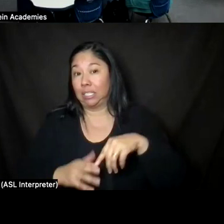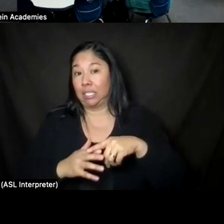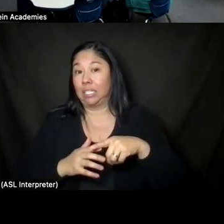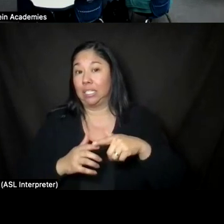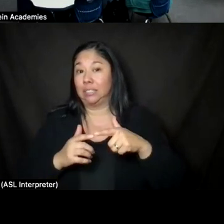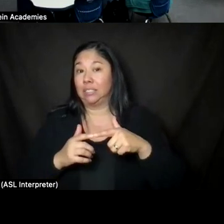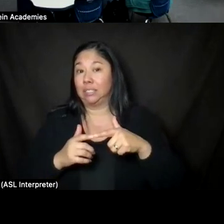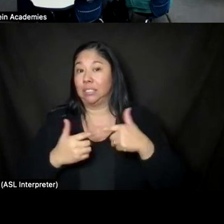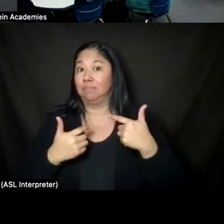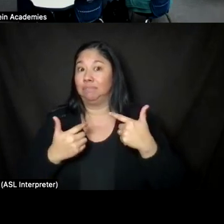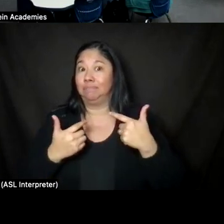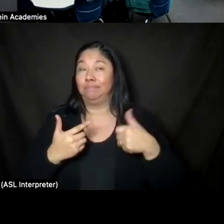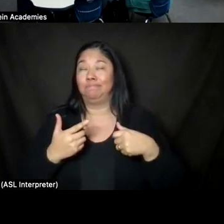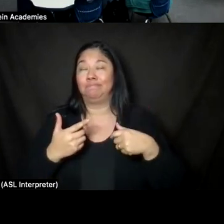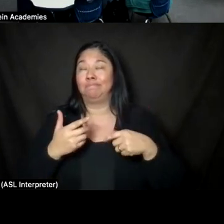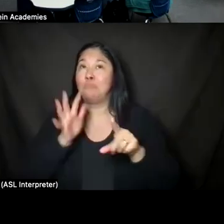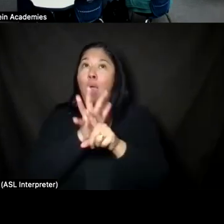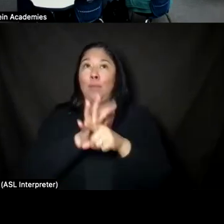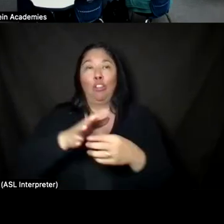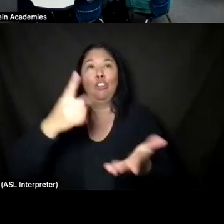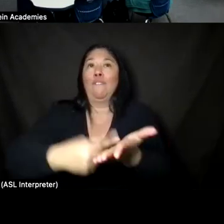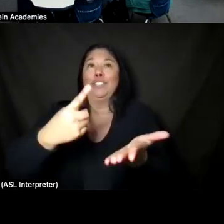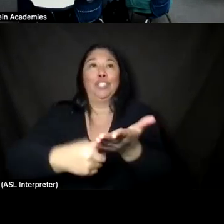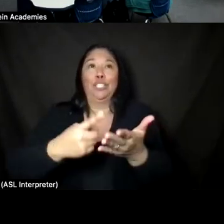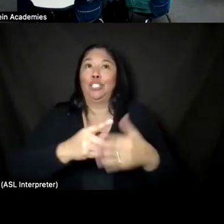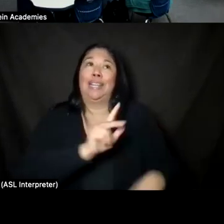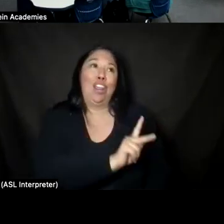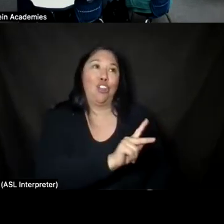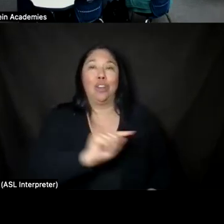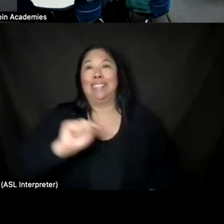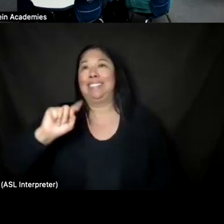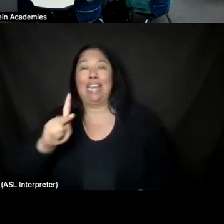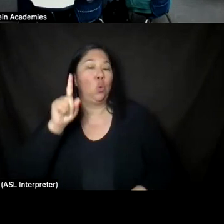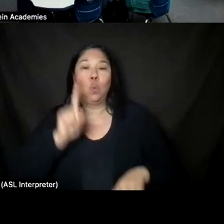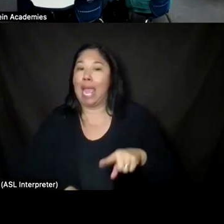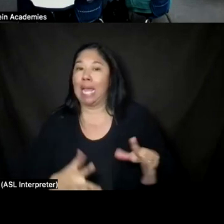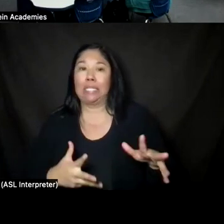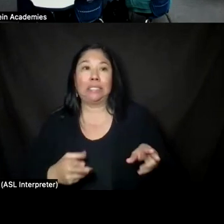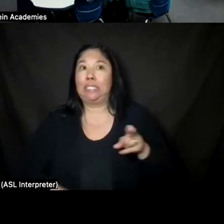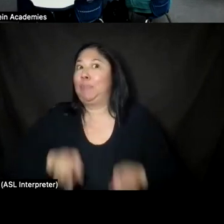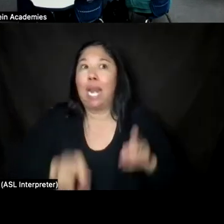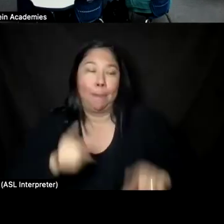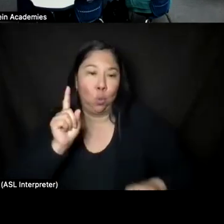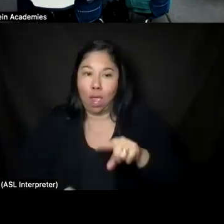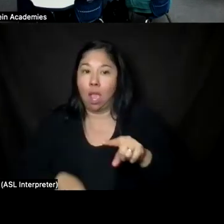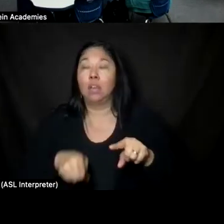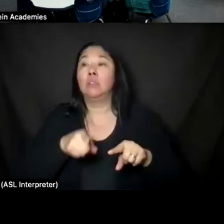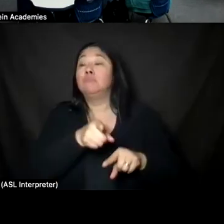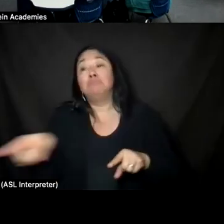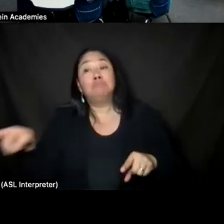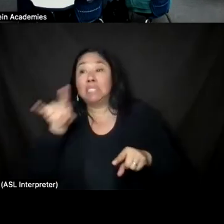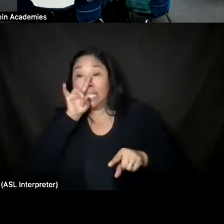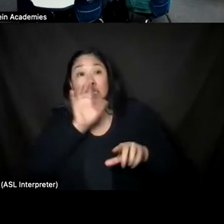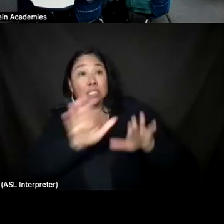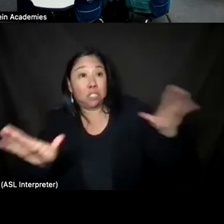conversation in kindergarten and TK. You can't speed it up. Kids are ready when they're ready.